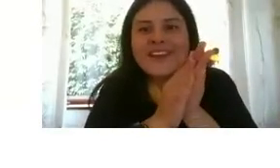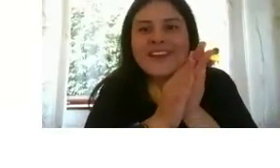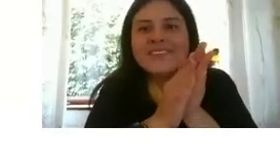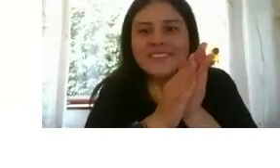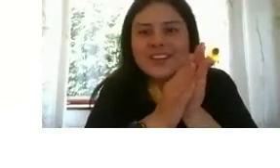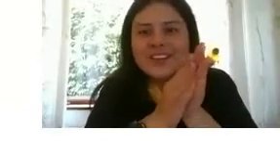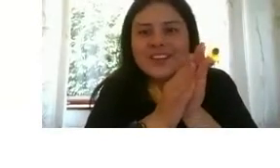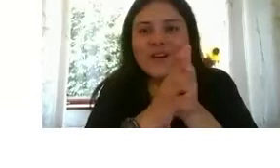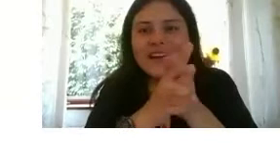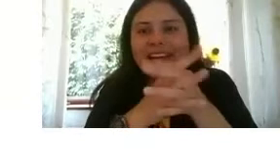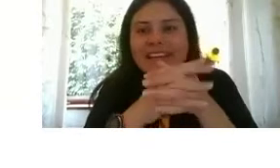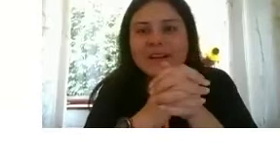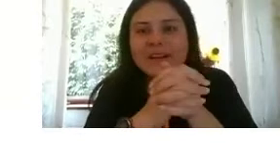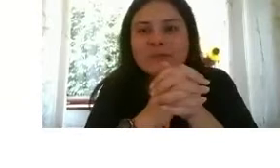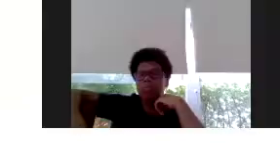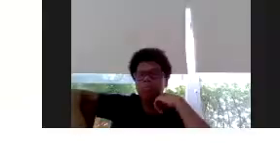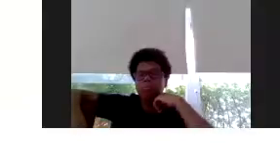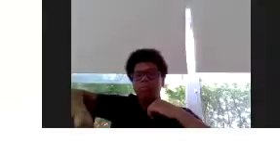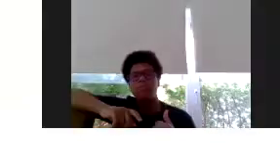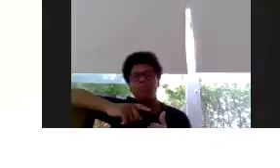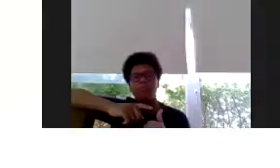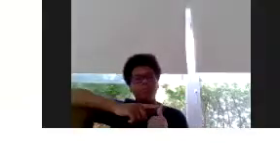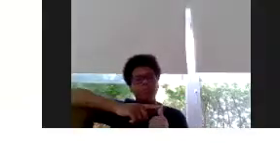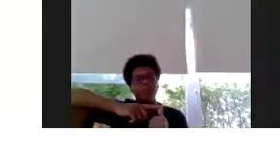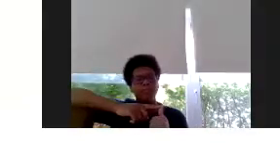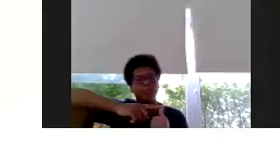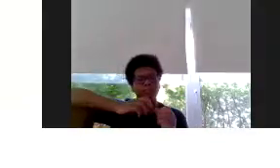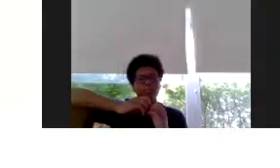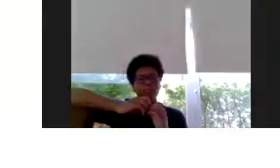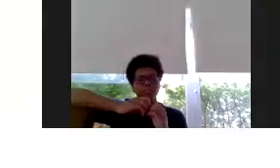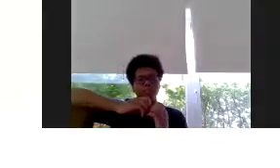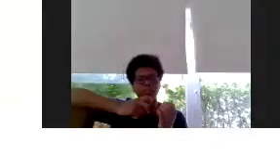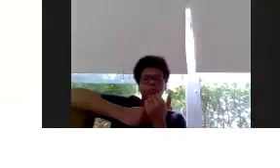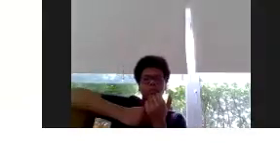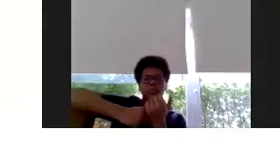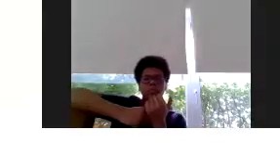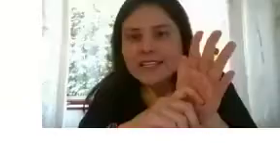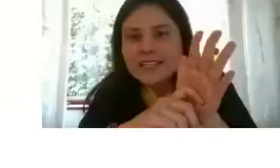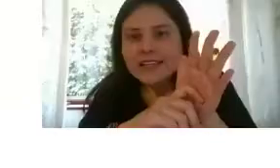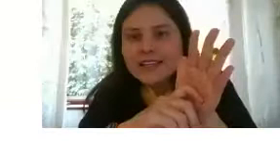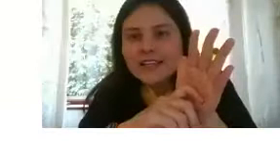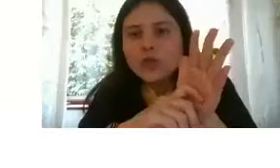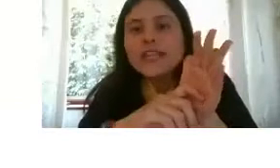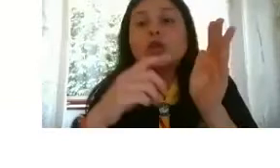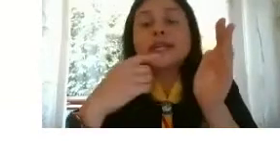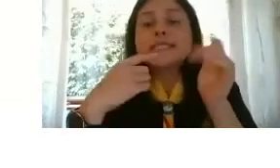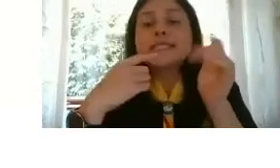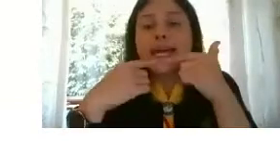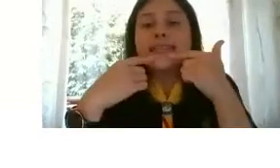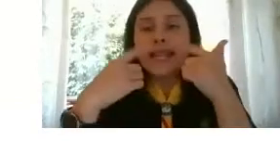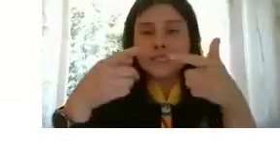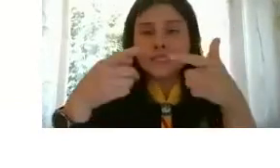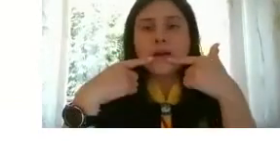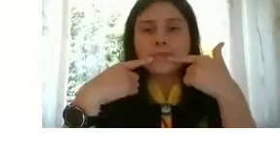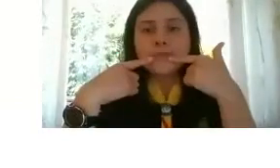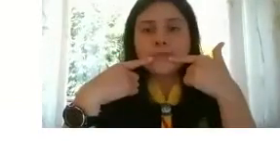Yeah, go ahead, Abraham. So your name is... You can say the